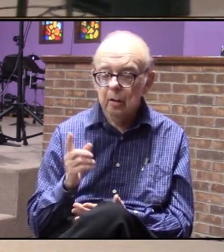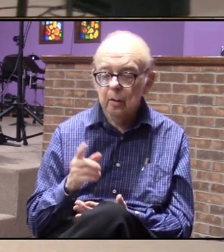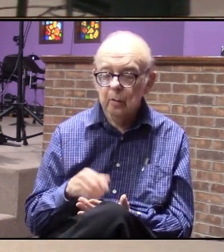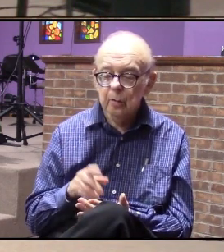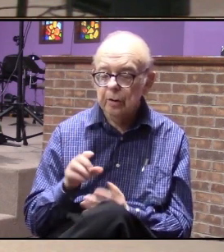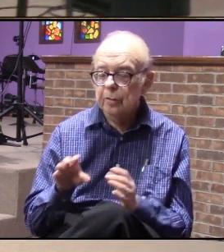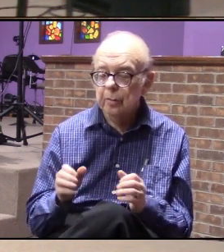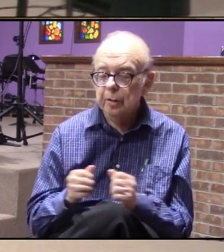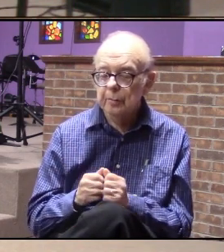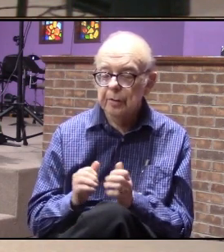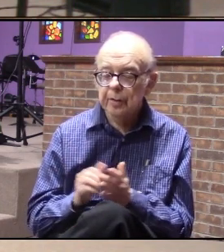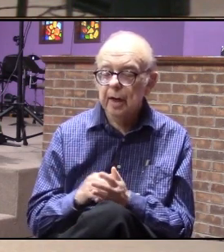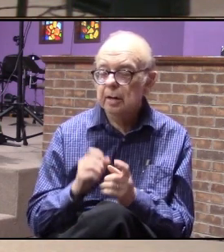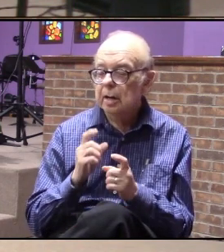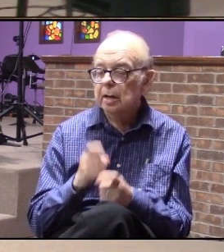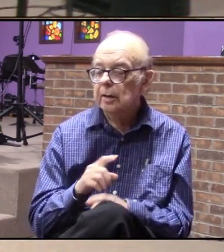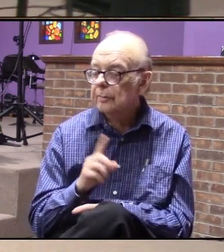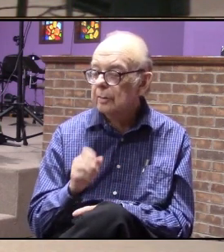that gift?